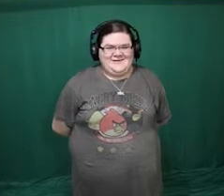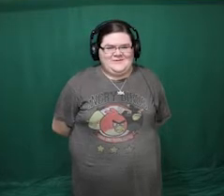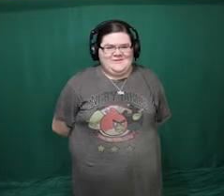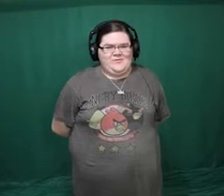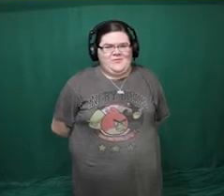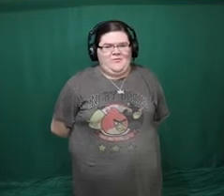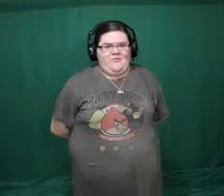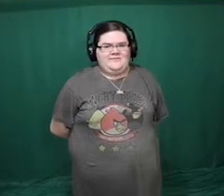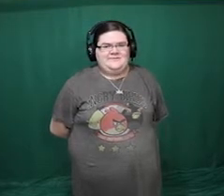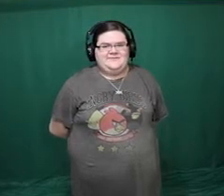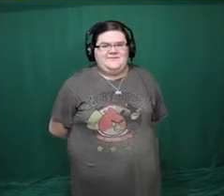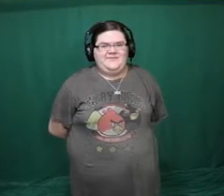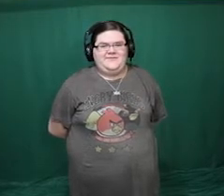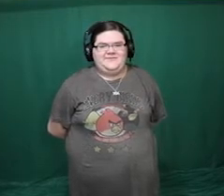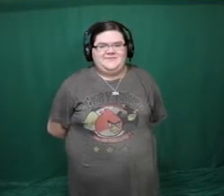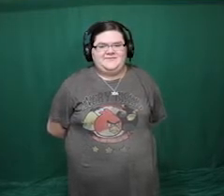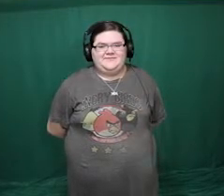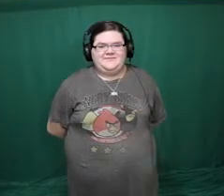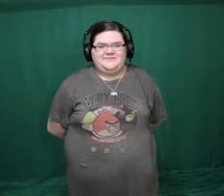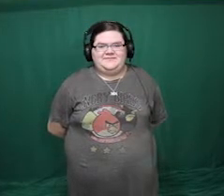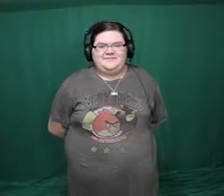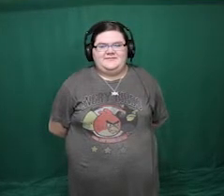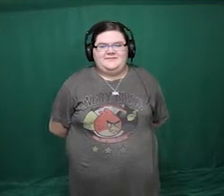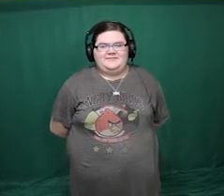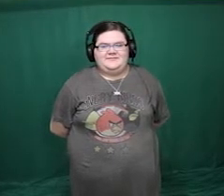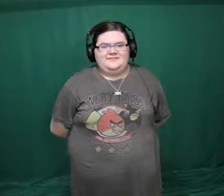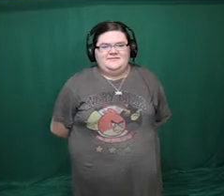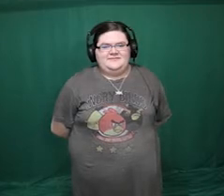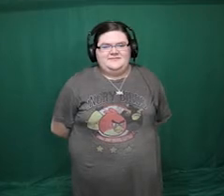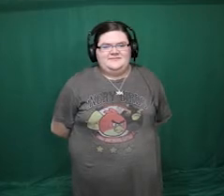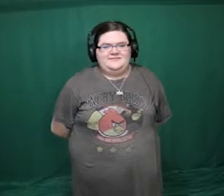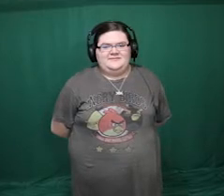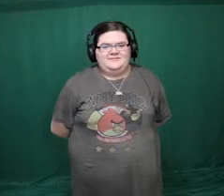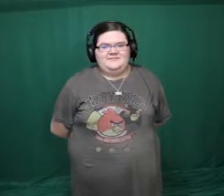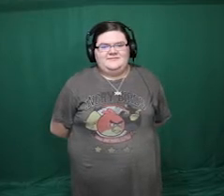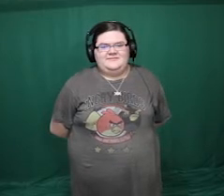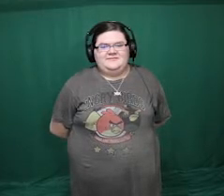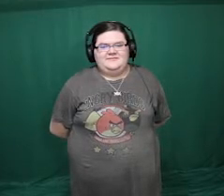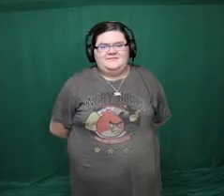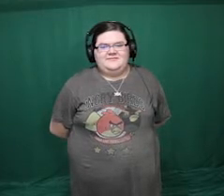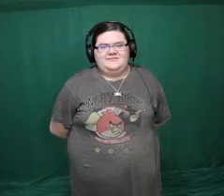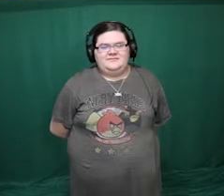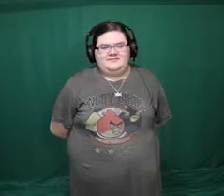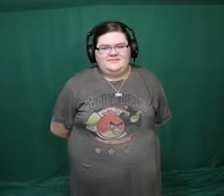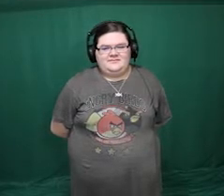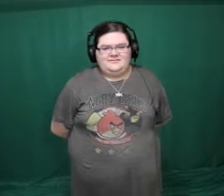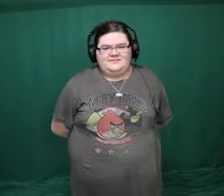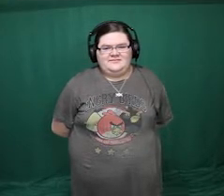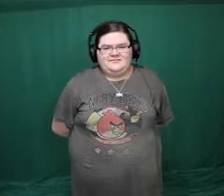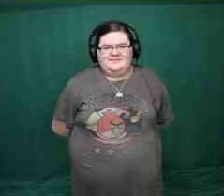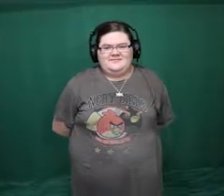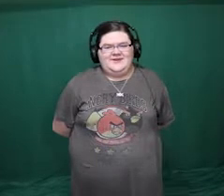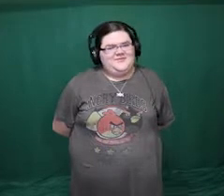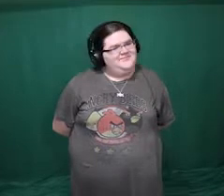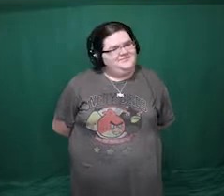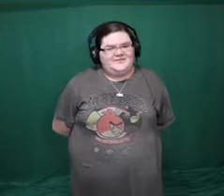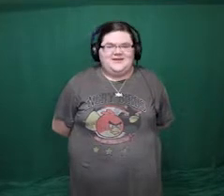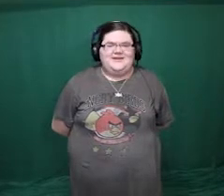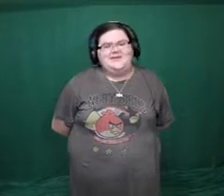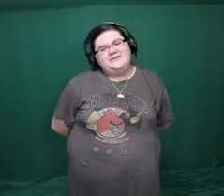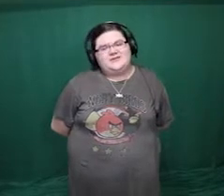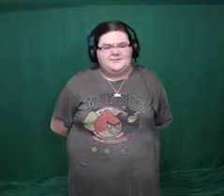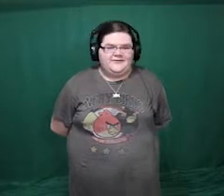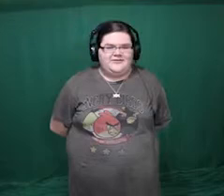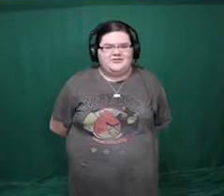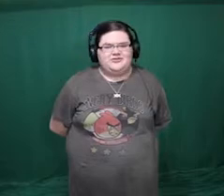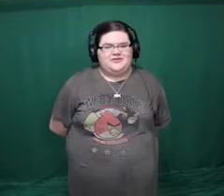controls? X jump, square is dive forwards, and R2 is grab. R2 is grab. That's it. You play all. I